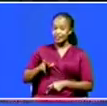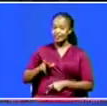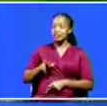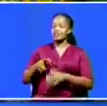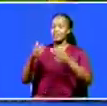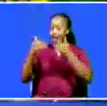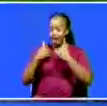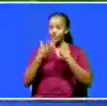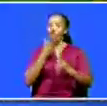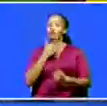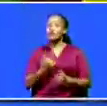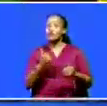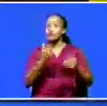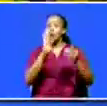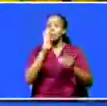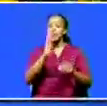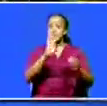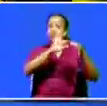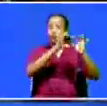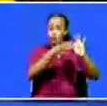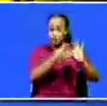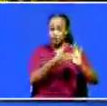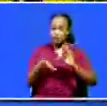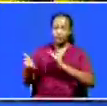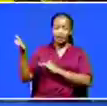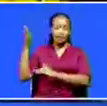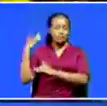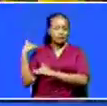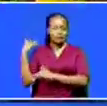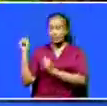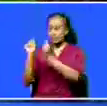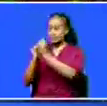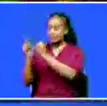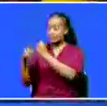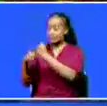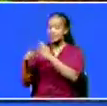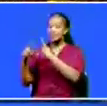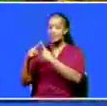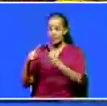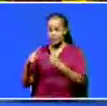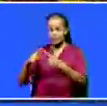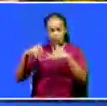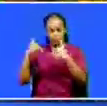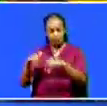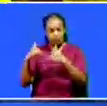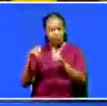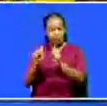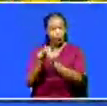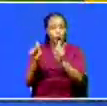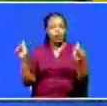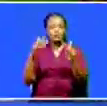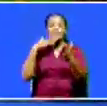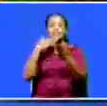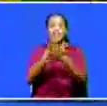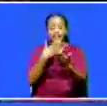for the 16 years, and this chance came to us and we delivered to Kenyans. So we thank everybody